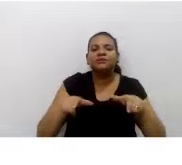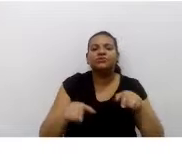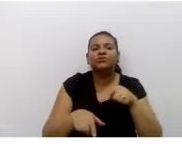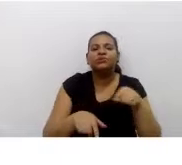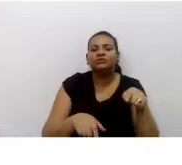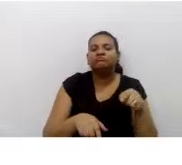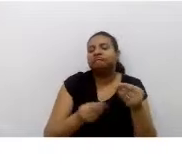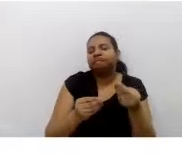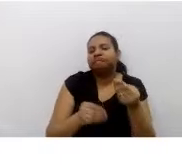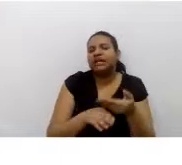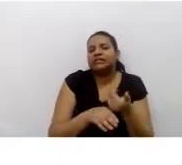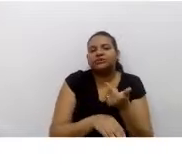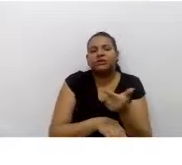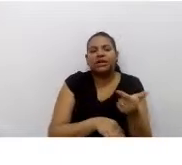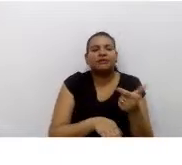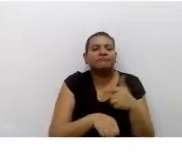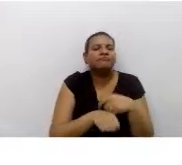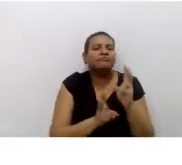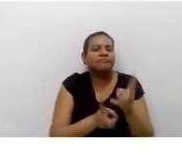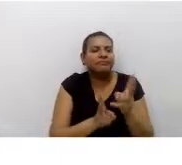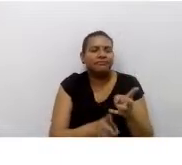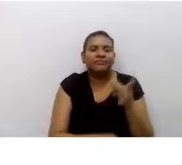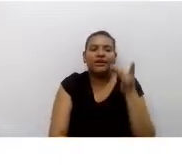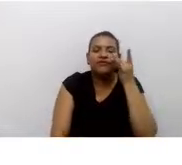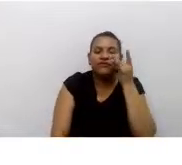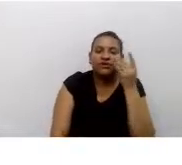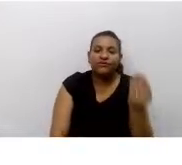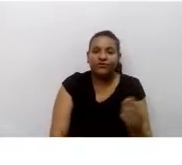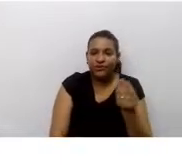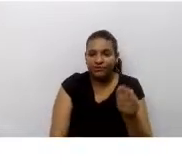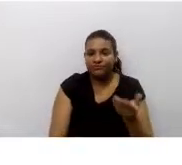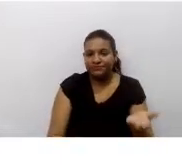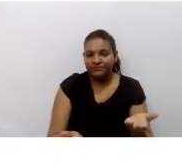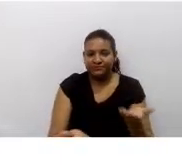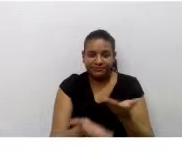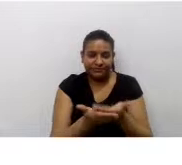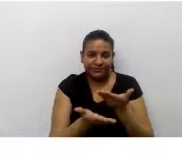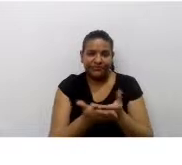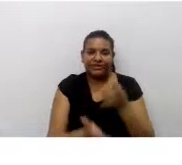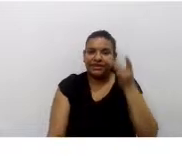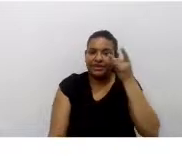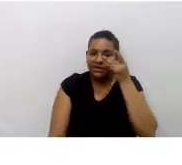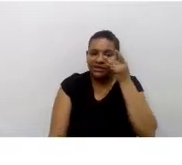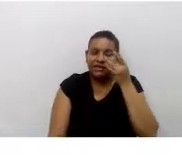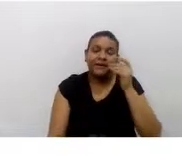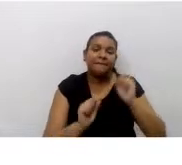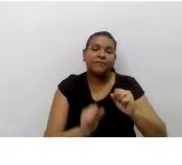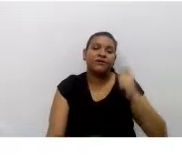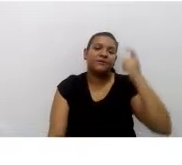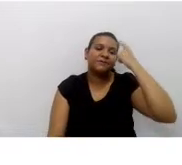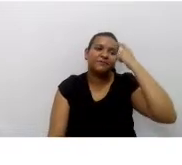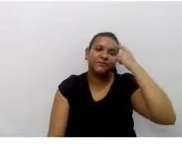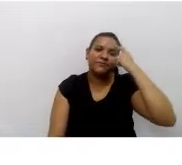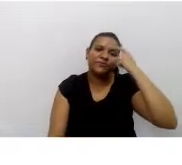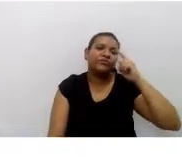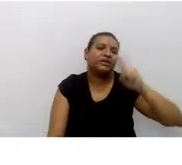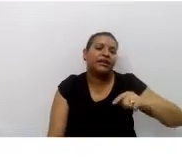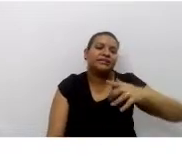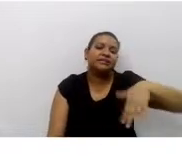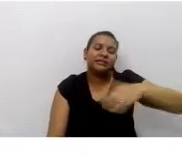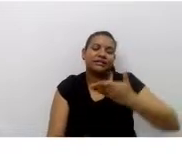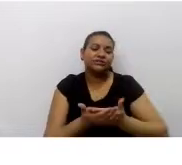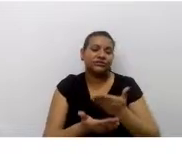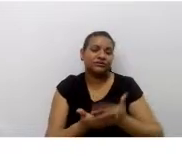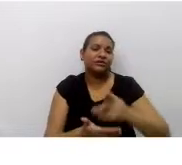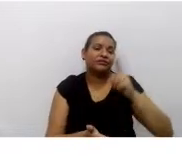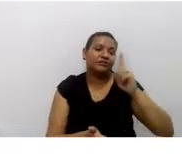in the face-to-face classroom, you could consider using the flipped classroom approach, which means you give students material to